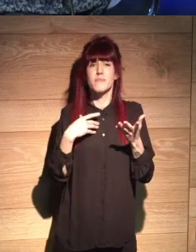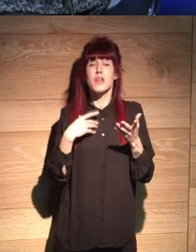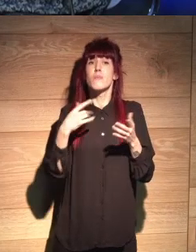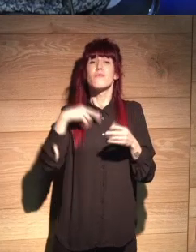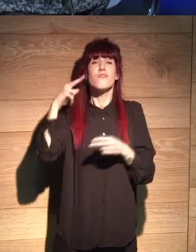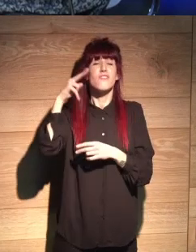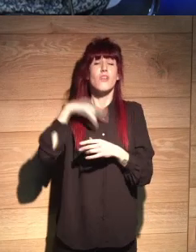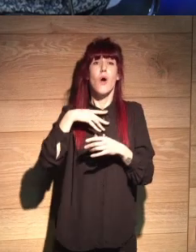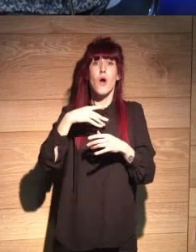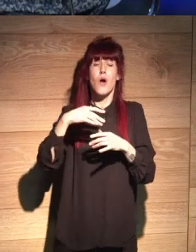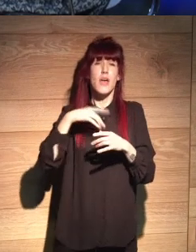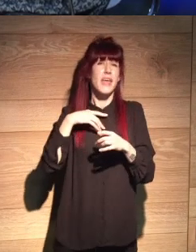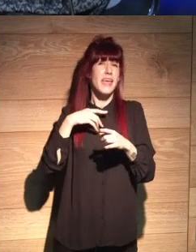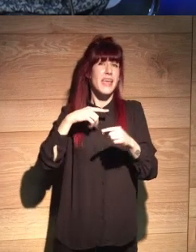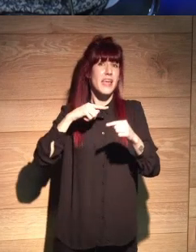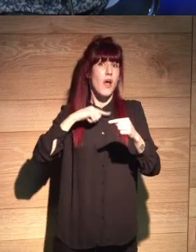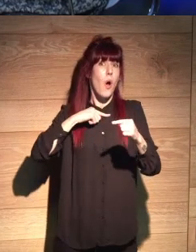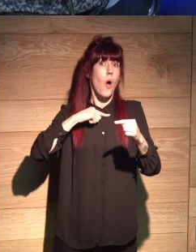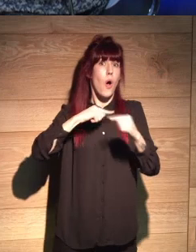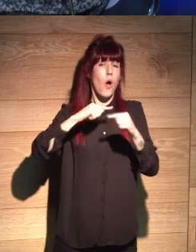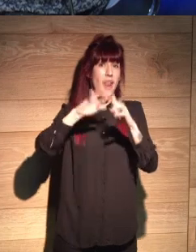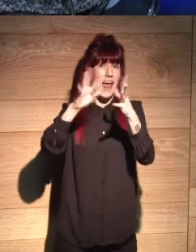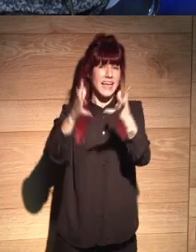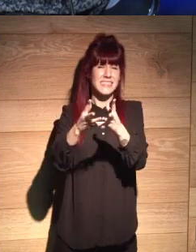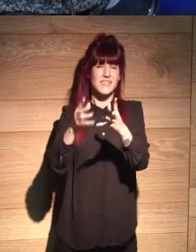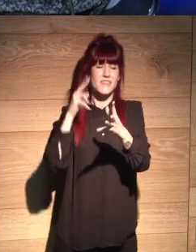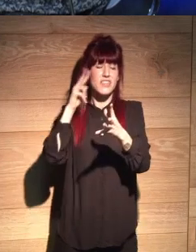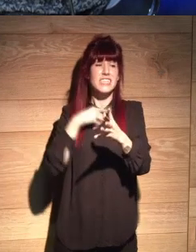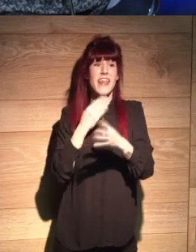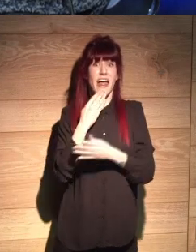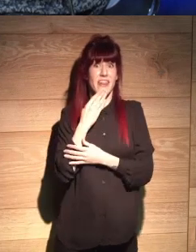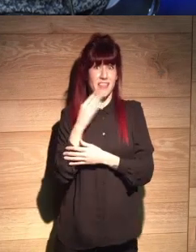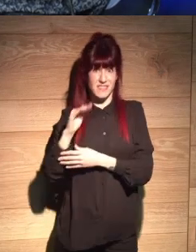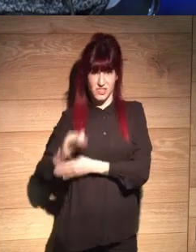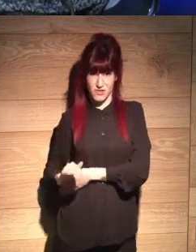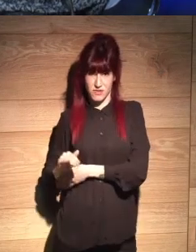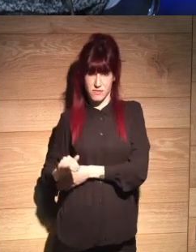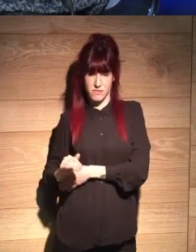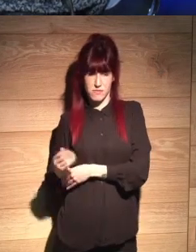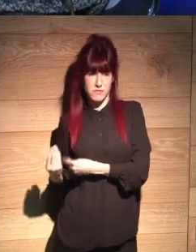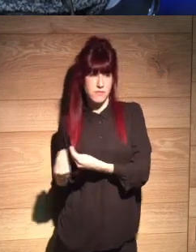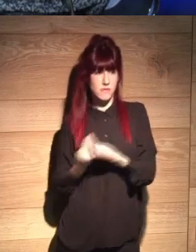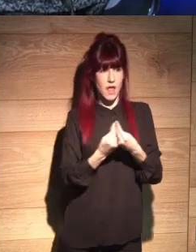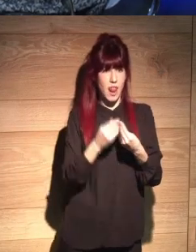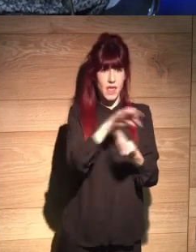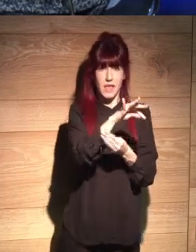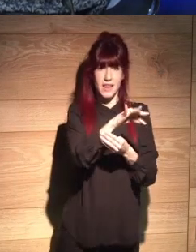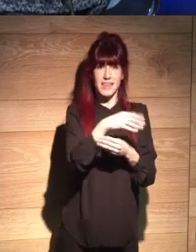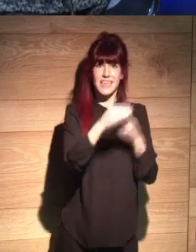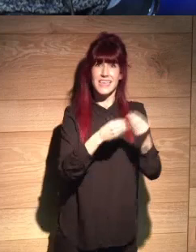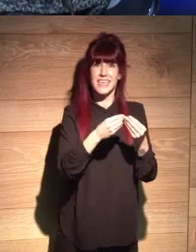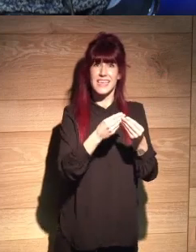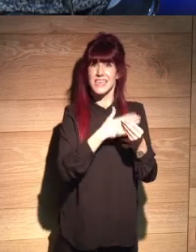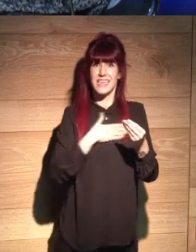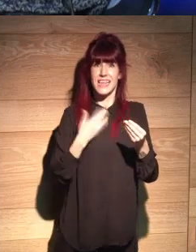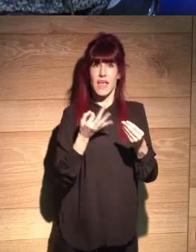it online, and they record 8-year-old boys and girls. And at that age, when you